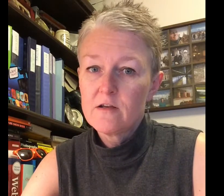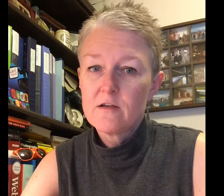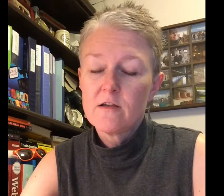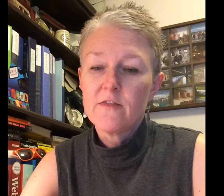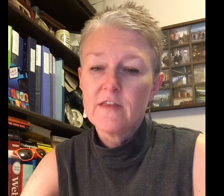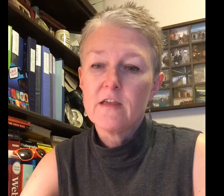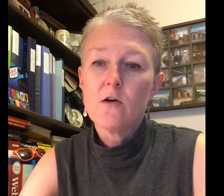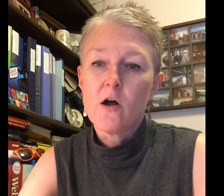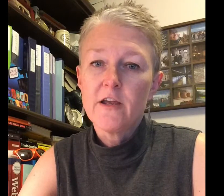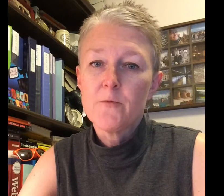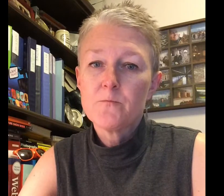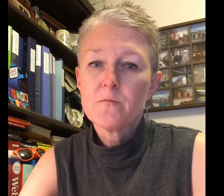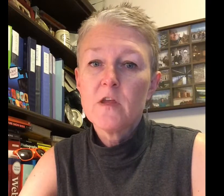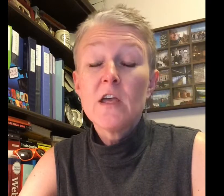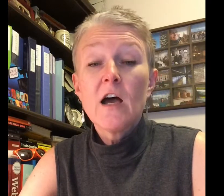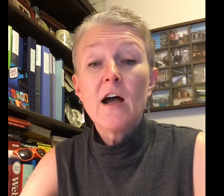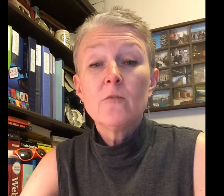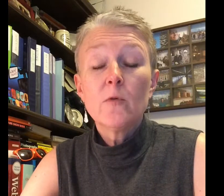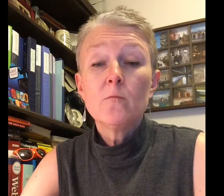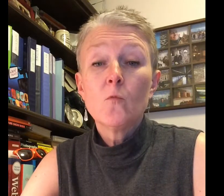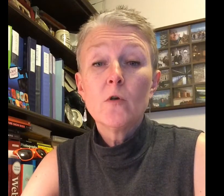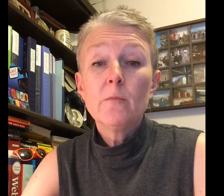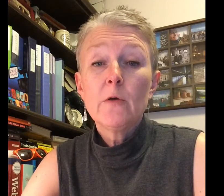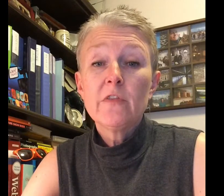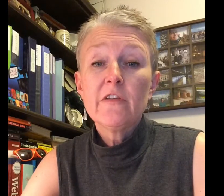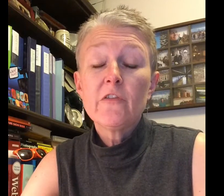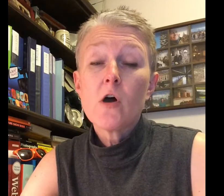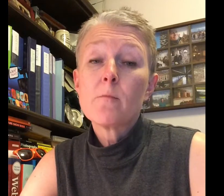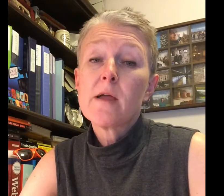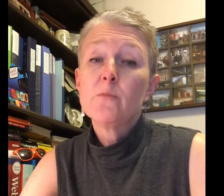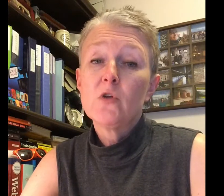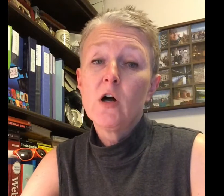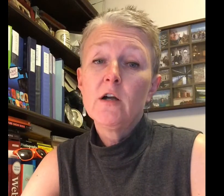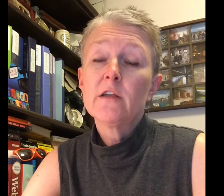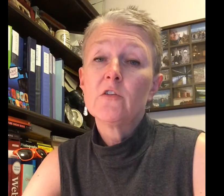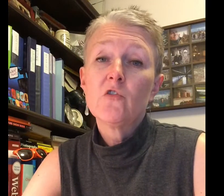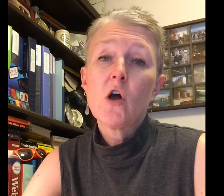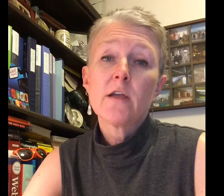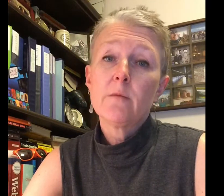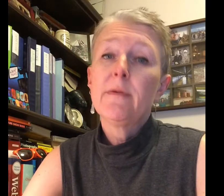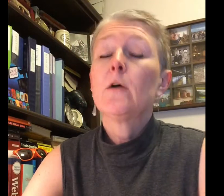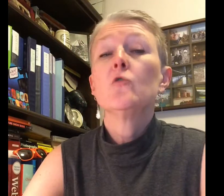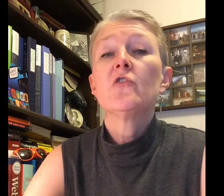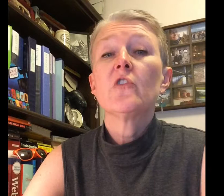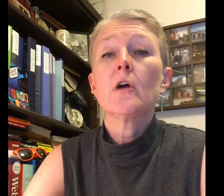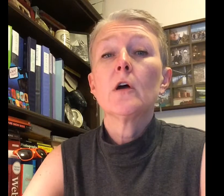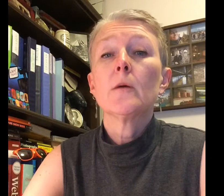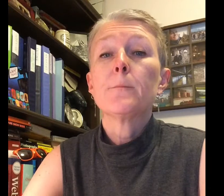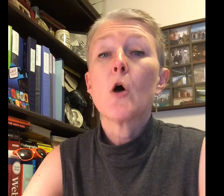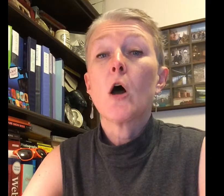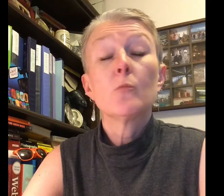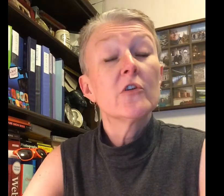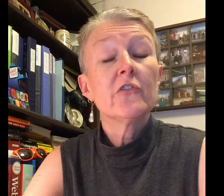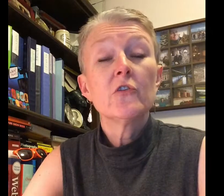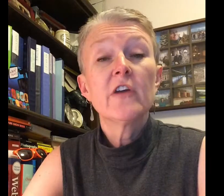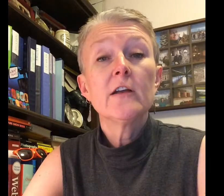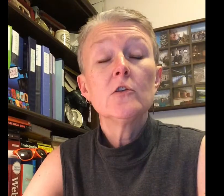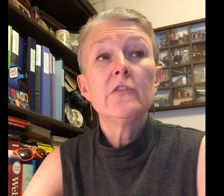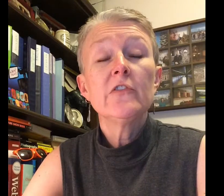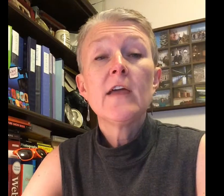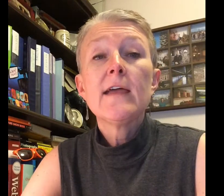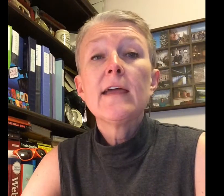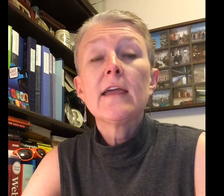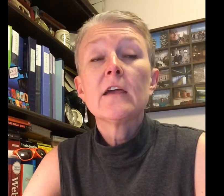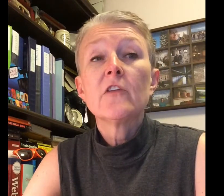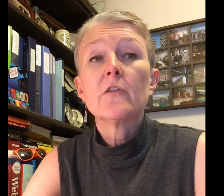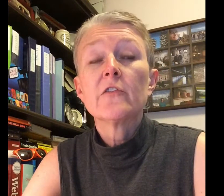in the audio. I've written more about this on my blog in talking about opera